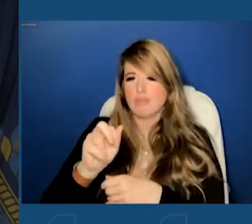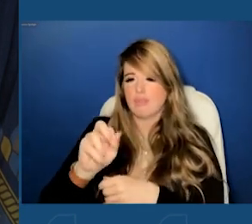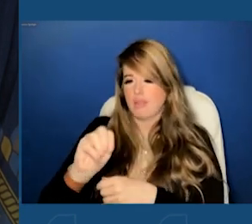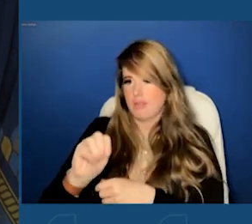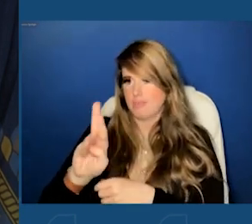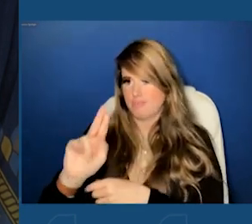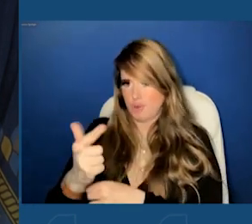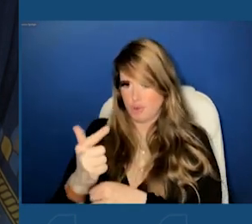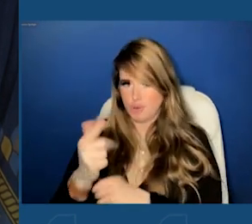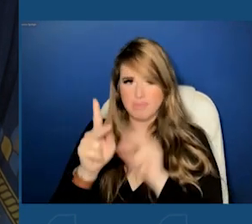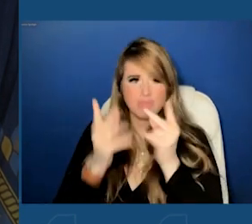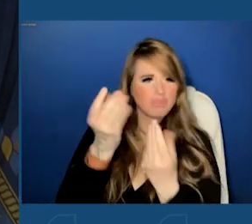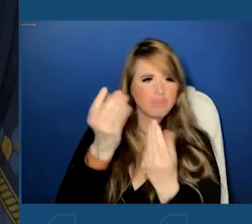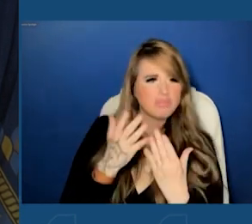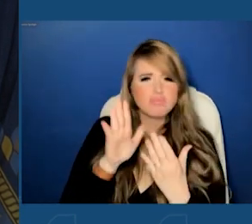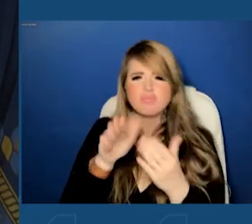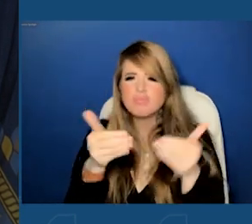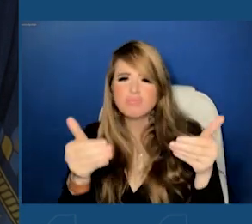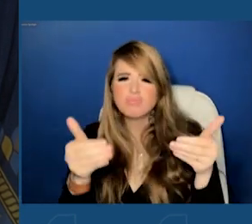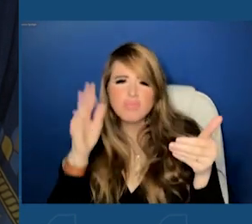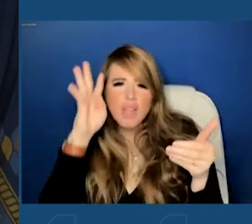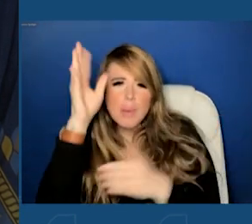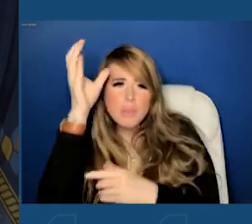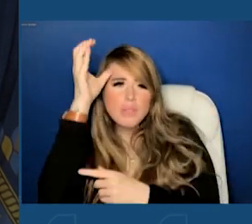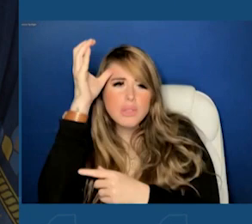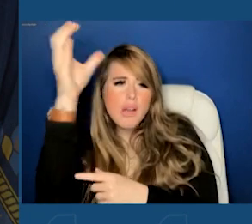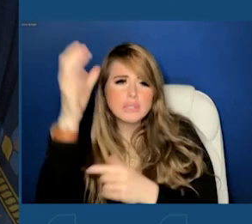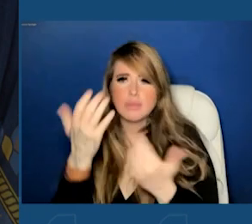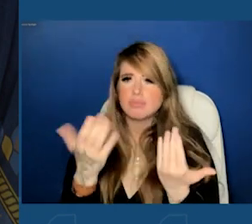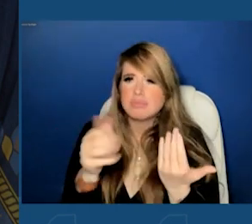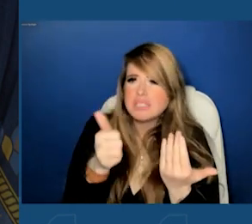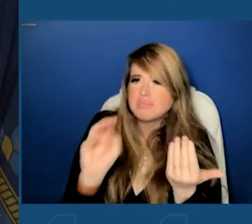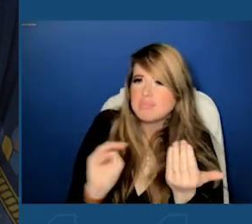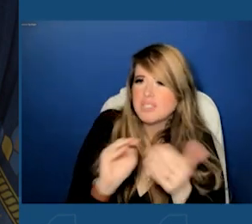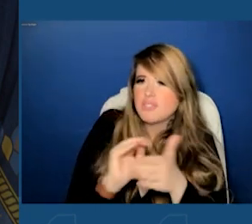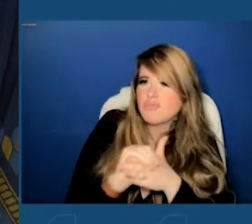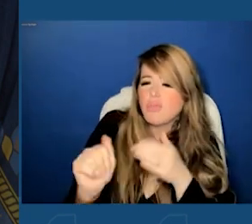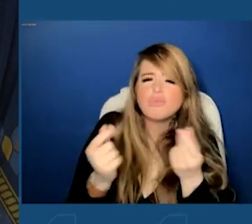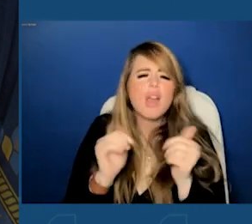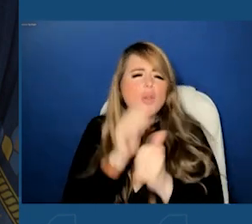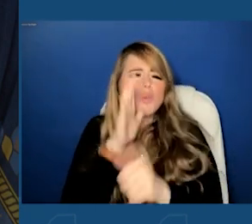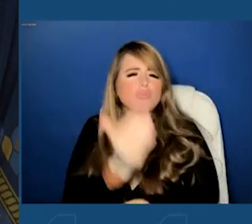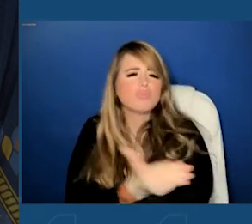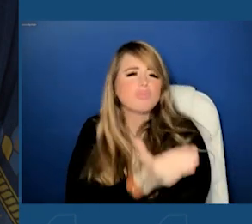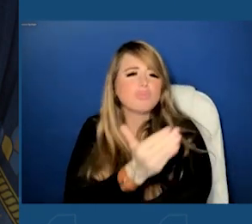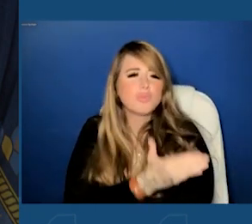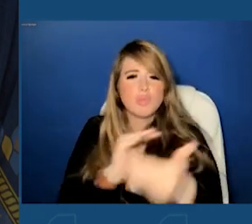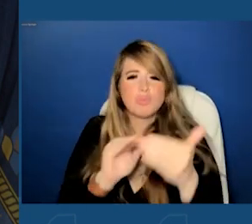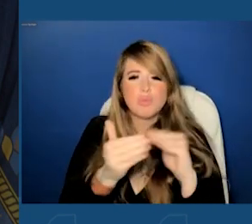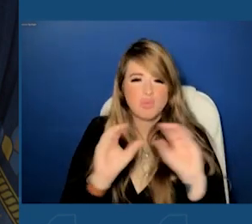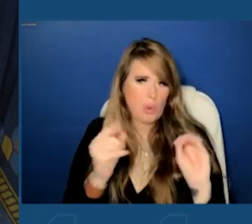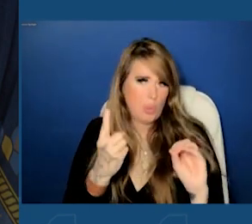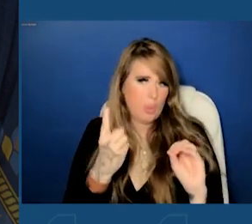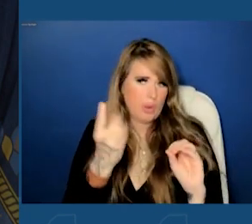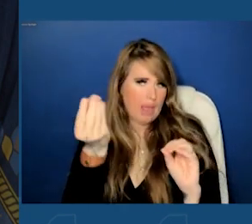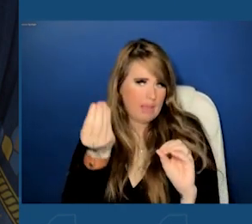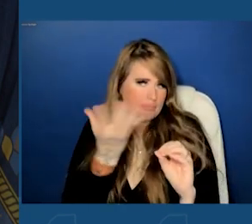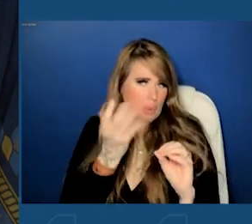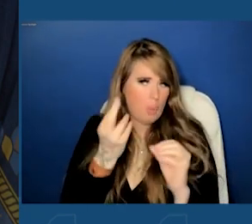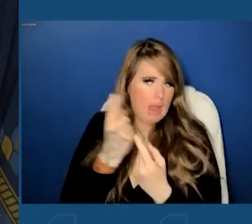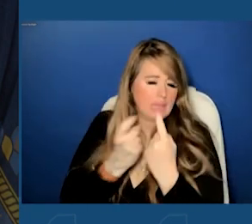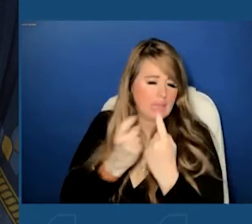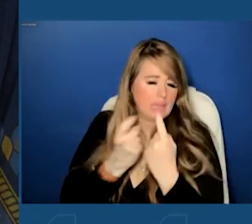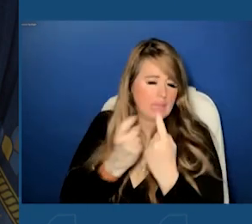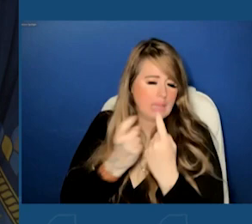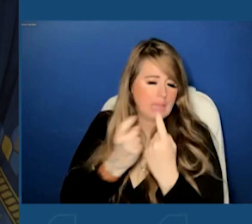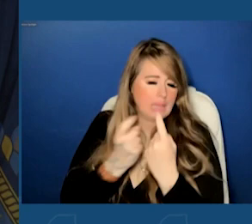had hypothetically $10 million, what would you do with your community? No one ever did that. But I know now what the power